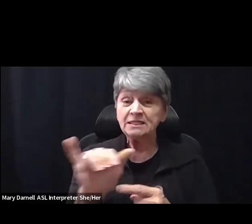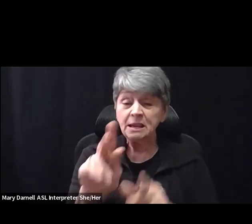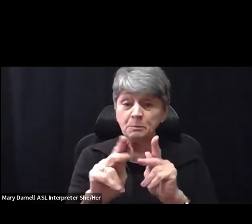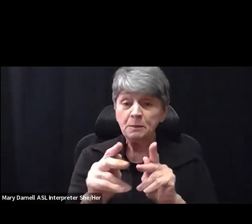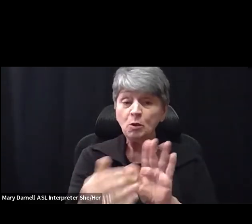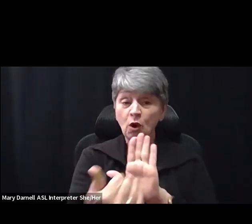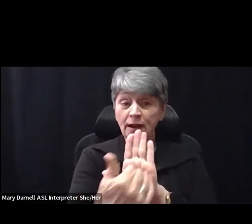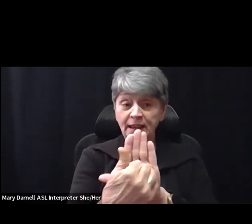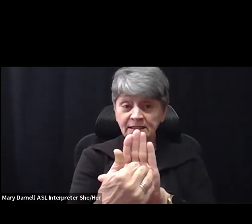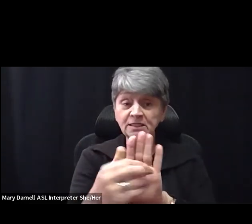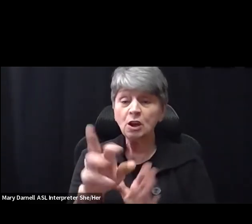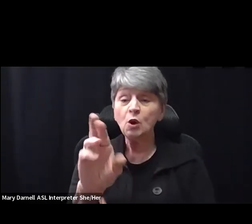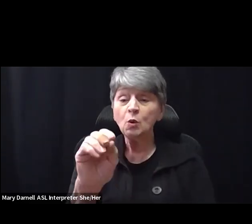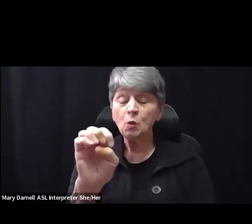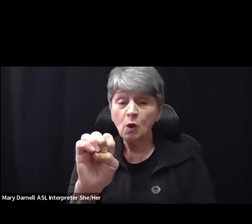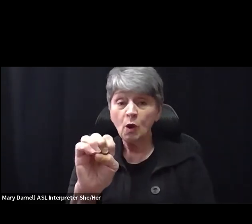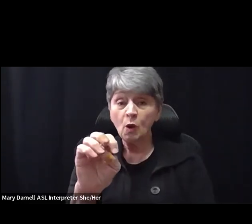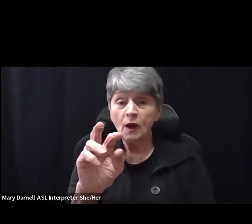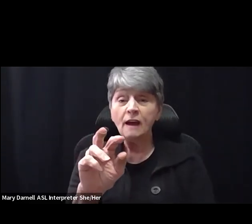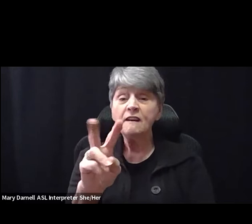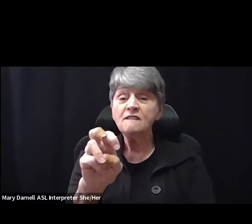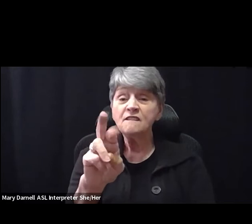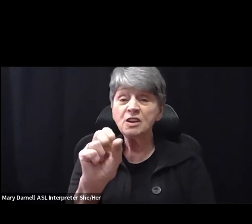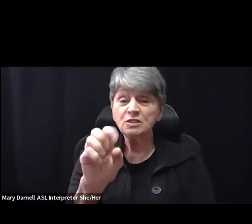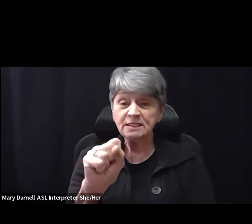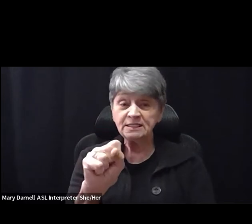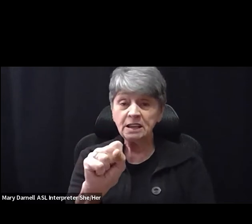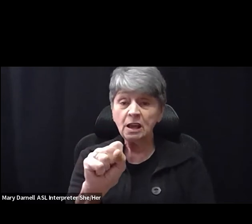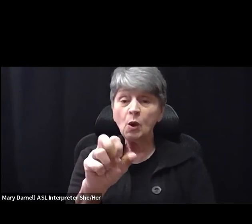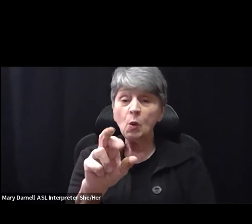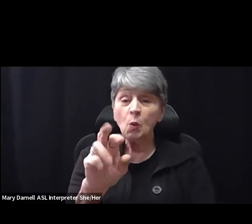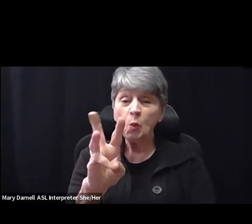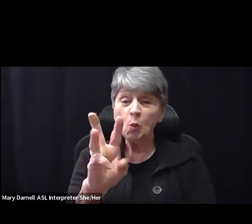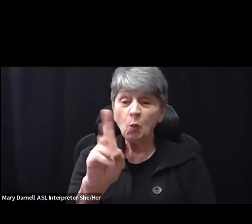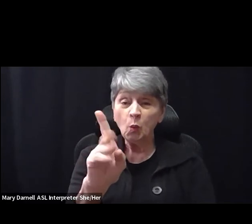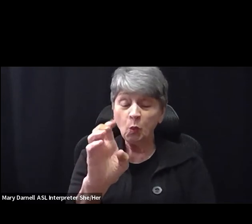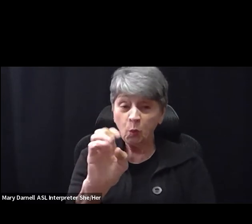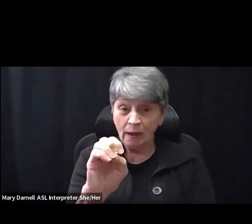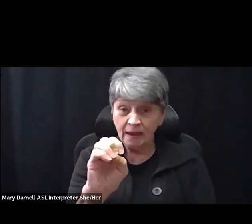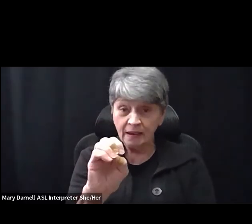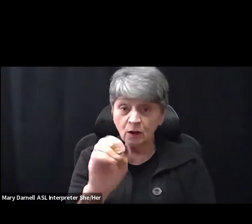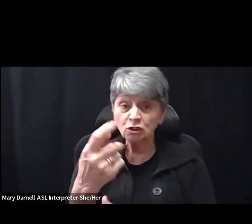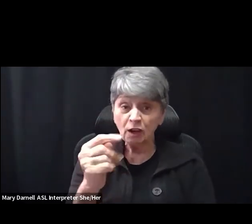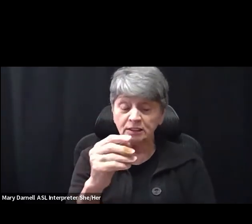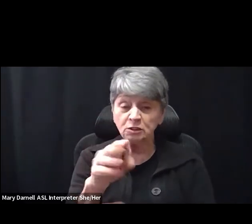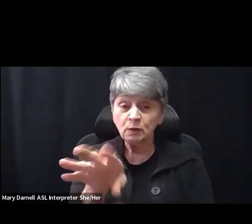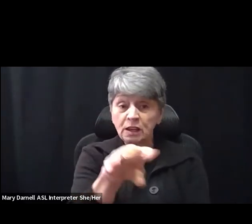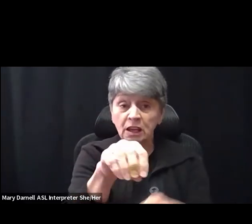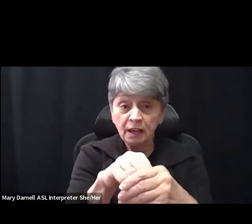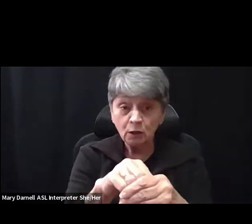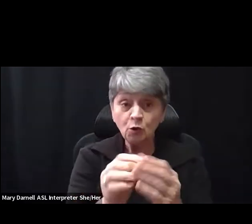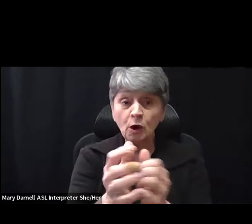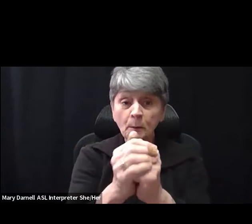Wade are supporting school vouchers for religious schools, are trying to insert prayer into our public